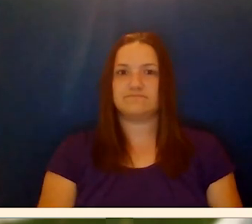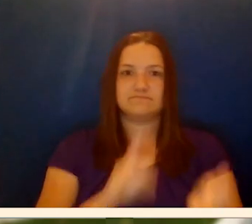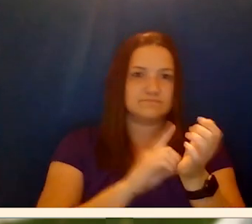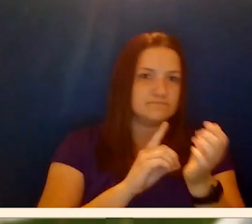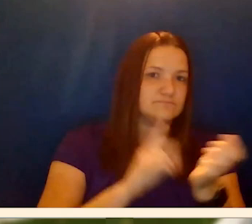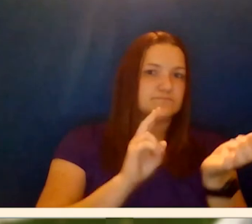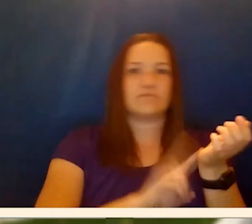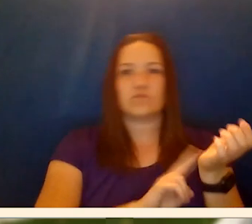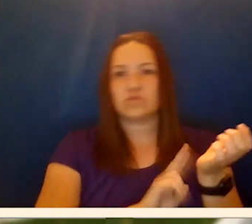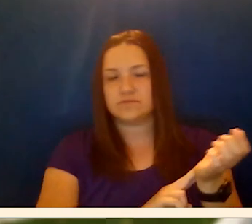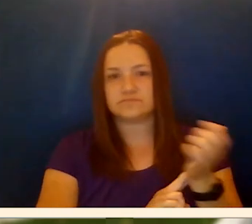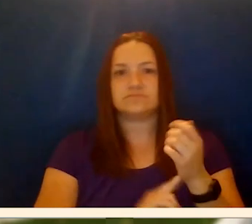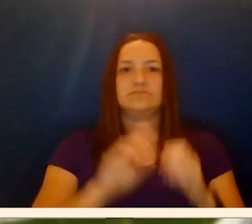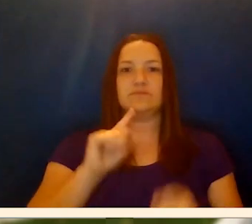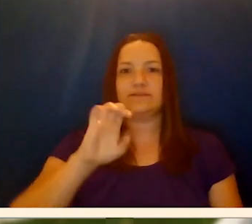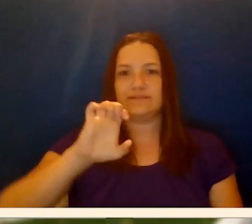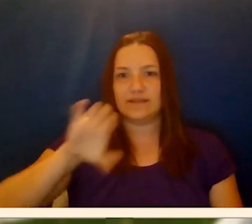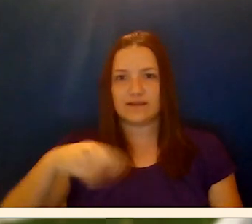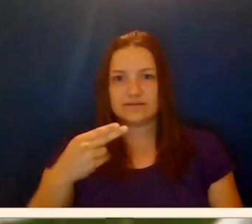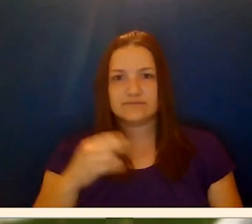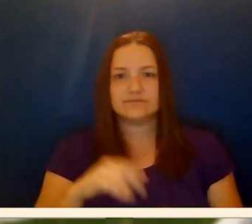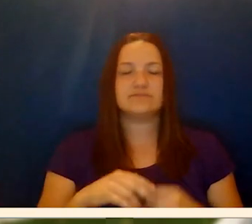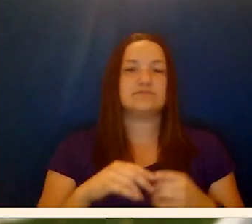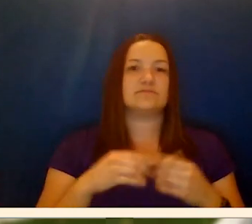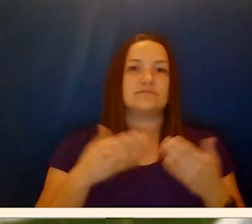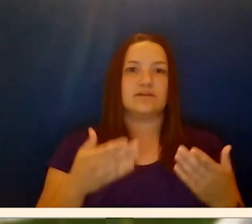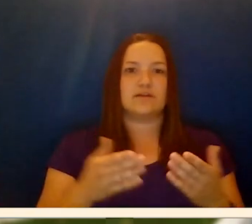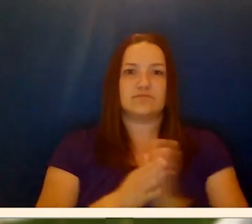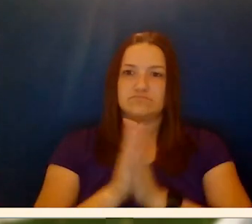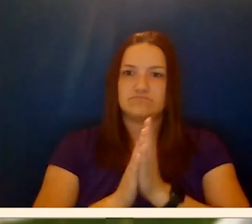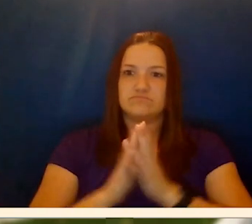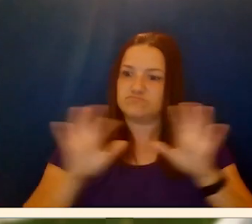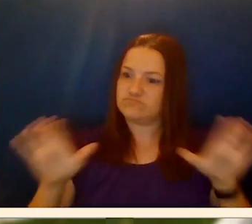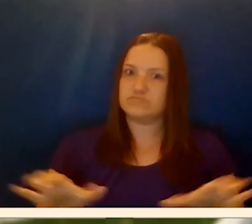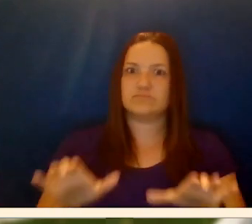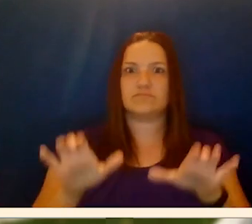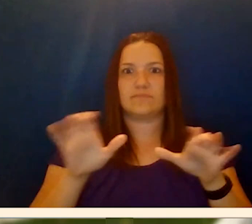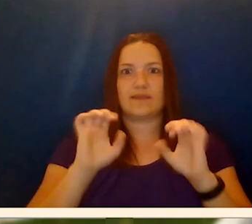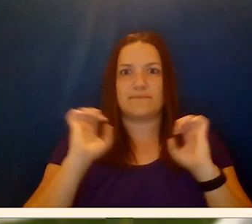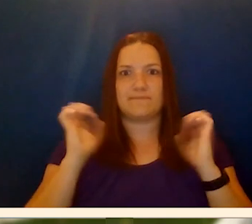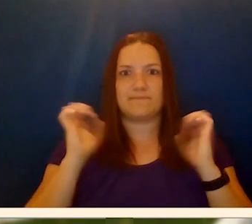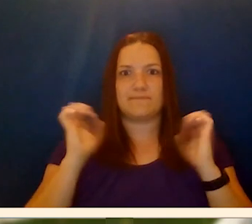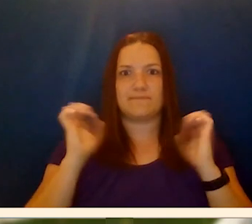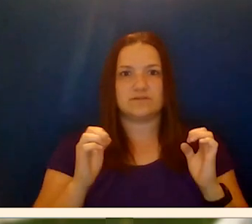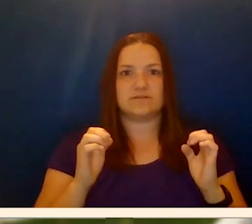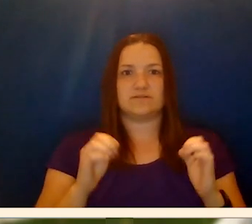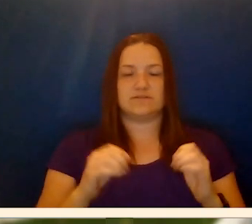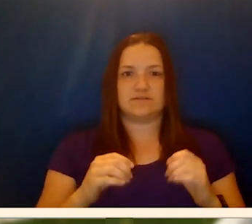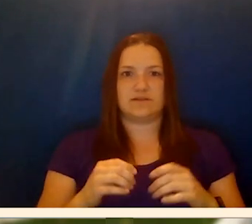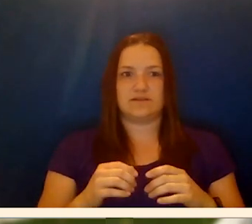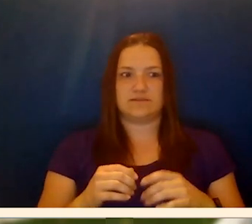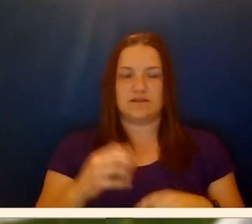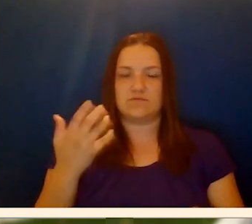Doctors and nurses and techs that thrive in that emergency department. Just the